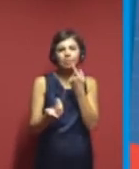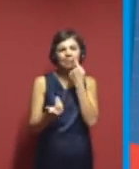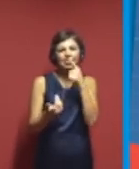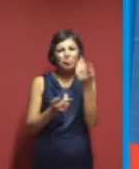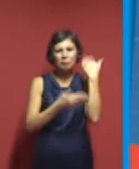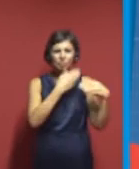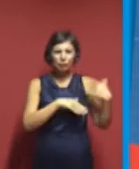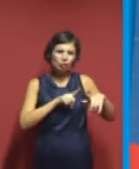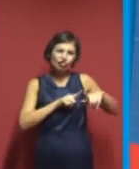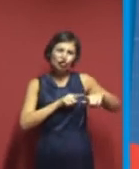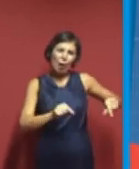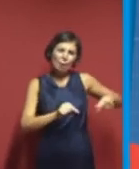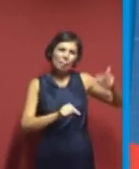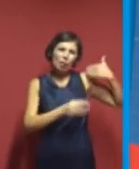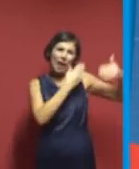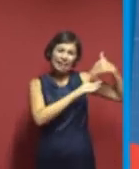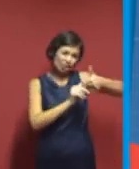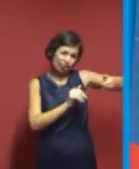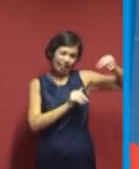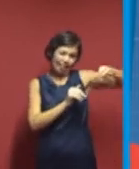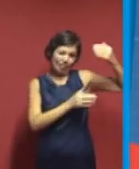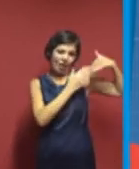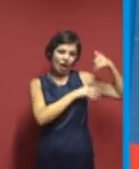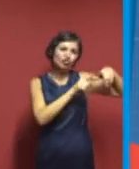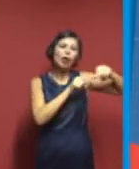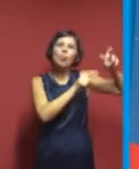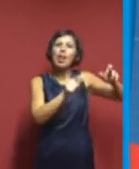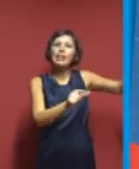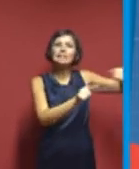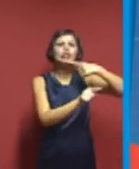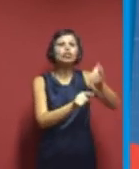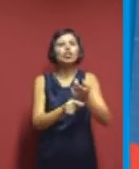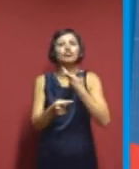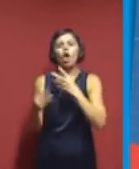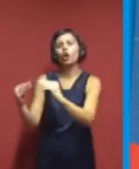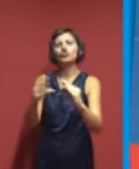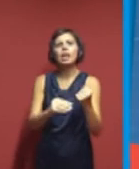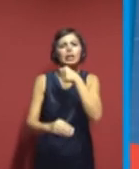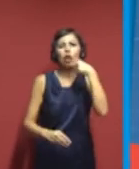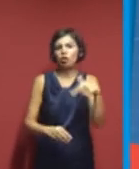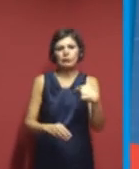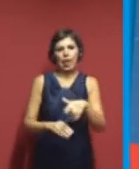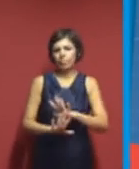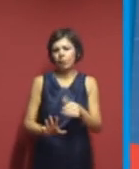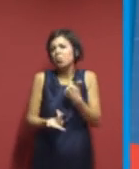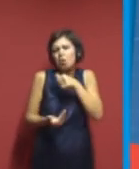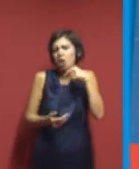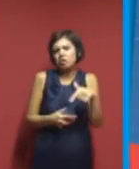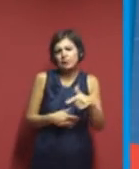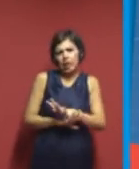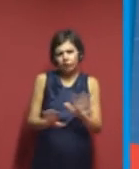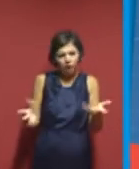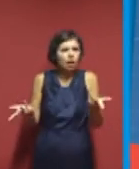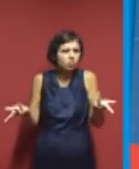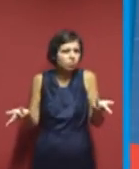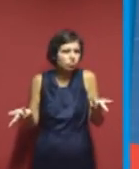there's an entire group of people, mostly Japanese, who make chindogu. And they do make them. They have to physically exist. But